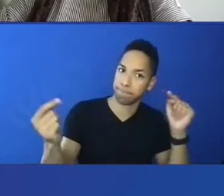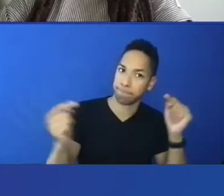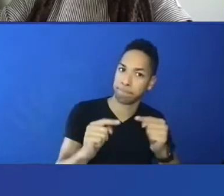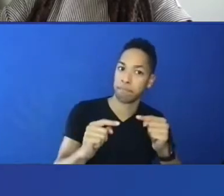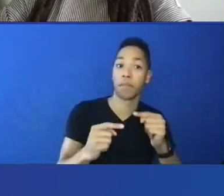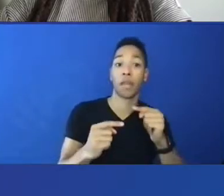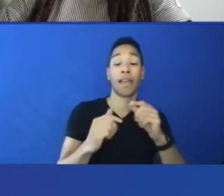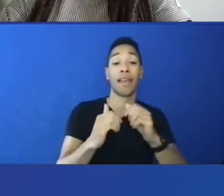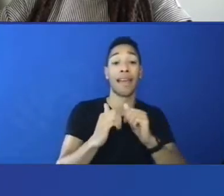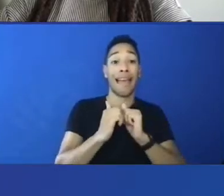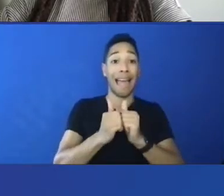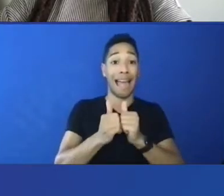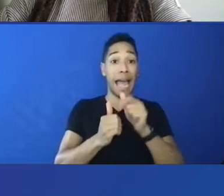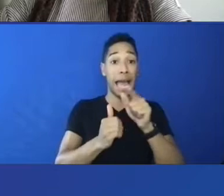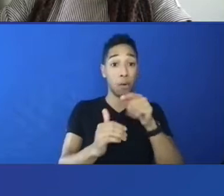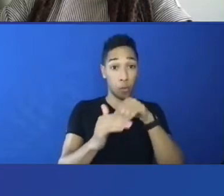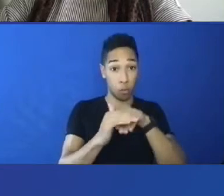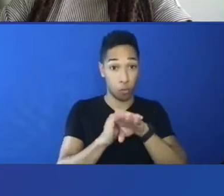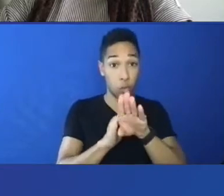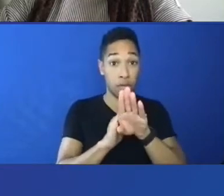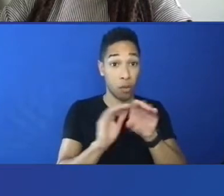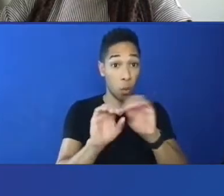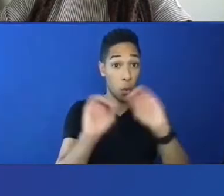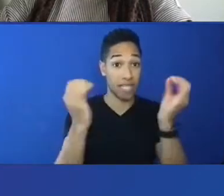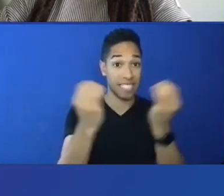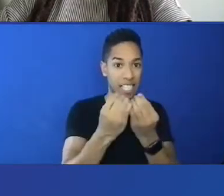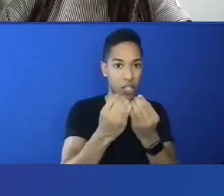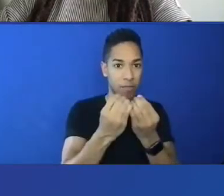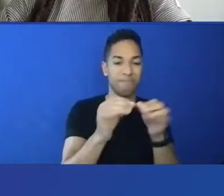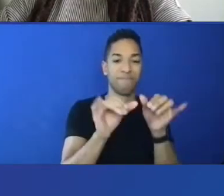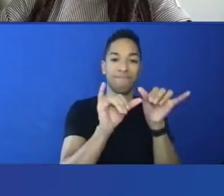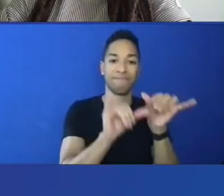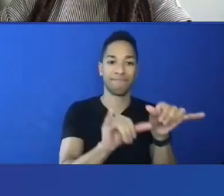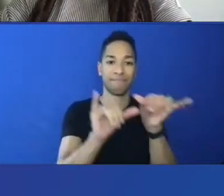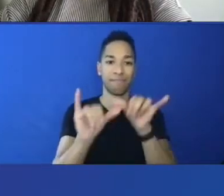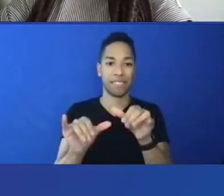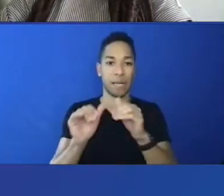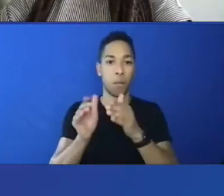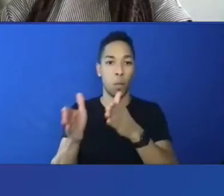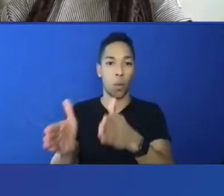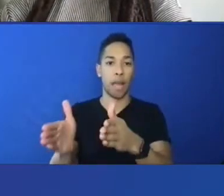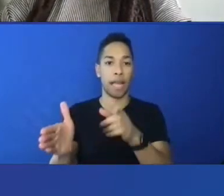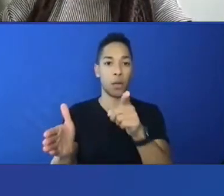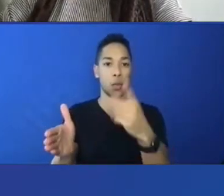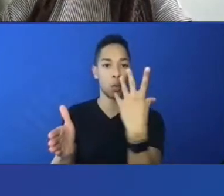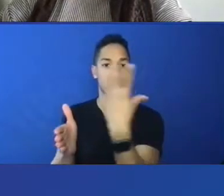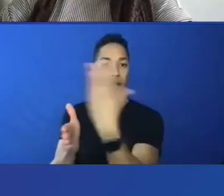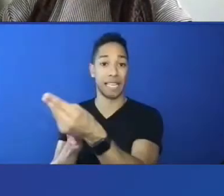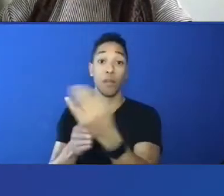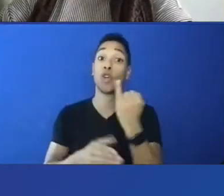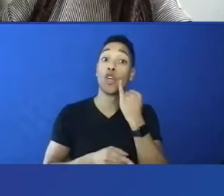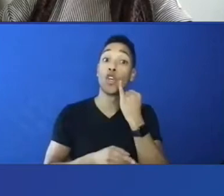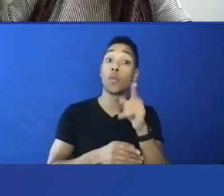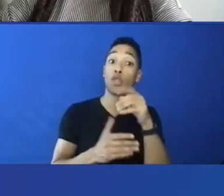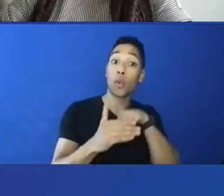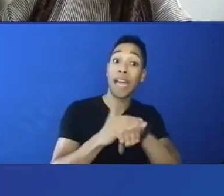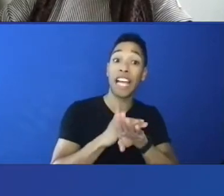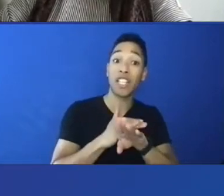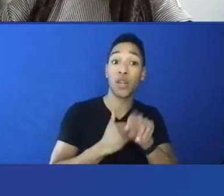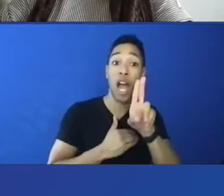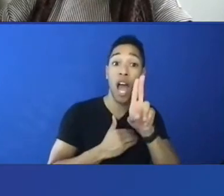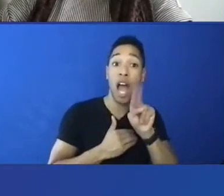go into an organization is the way you go out. So if you come in underpaid, you're going to